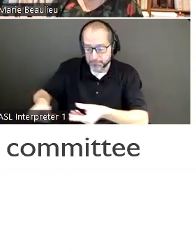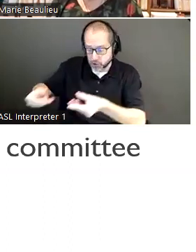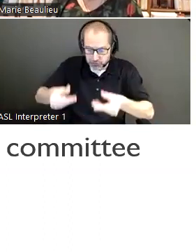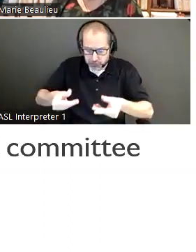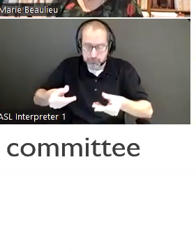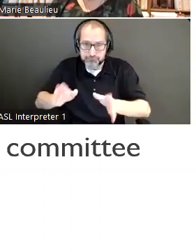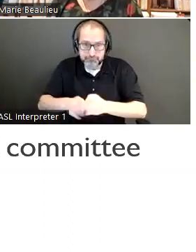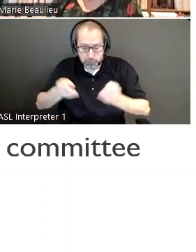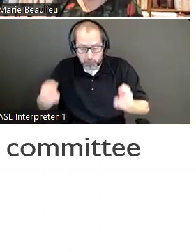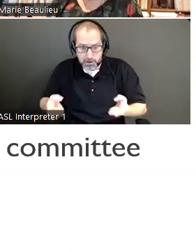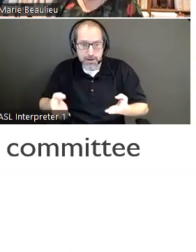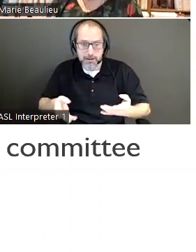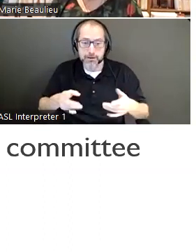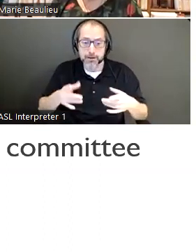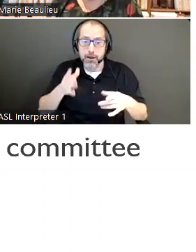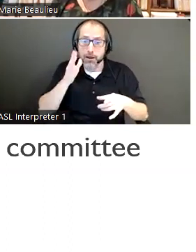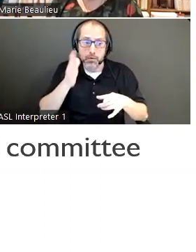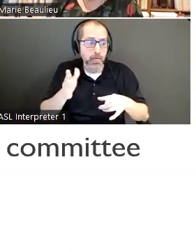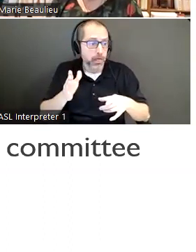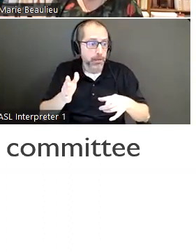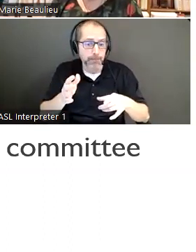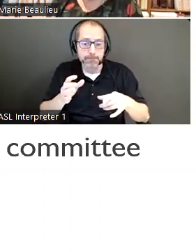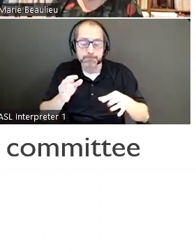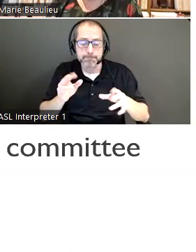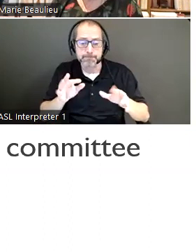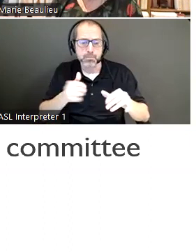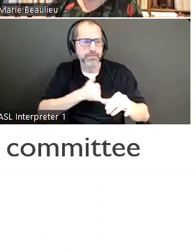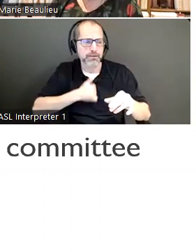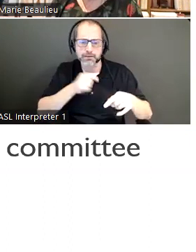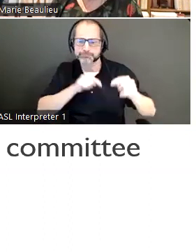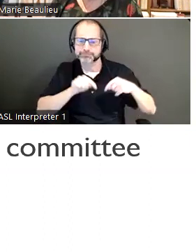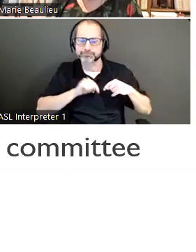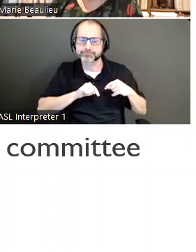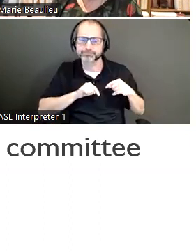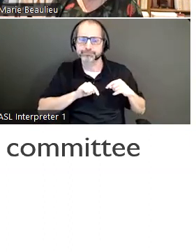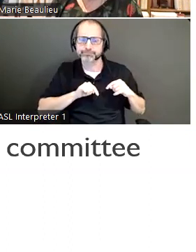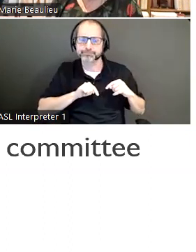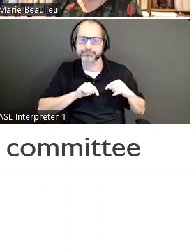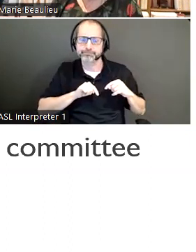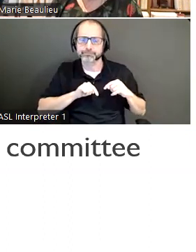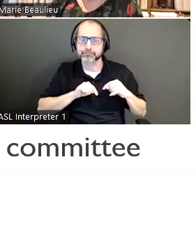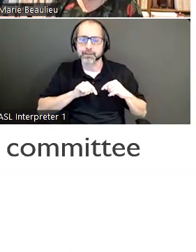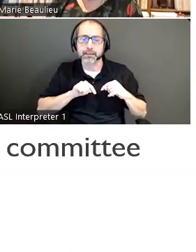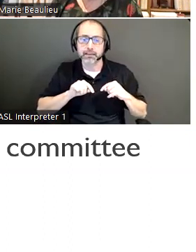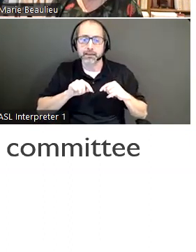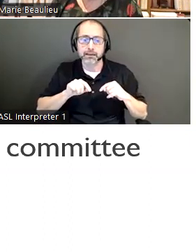Sorry, I will restart my phrase. The first mechanism presented